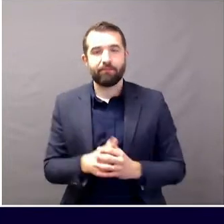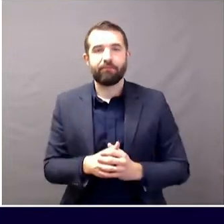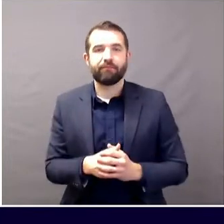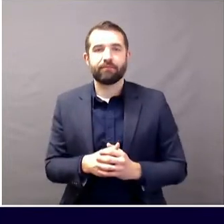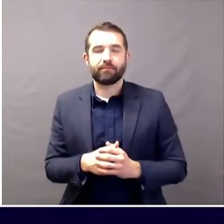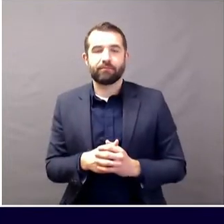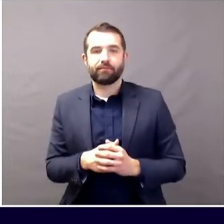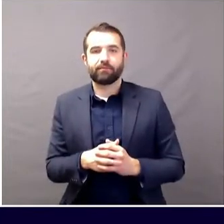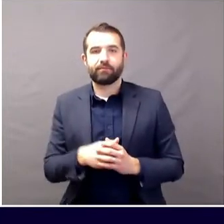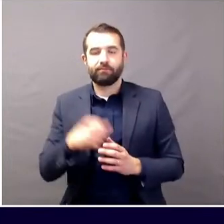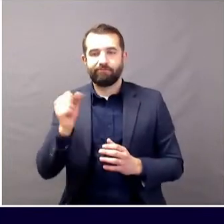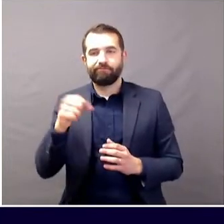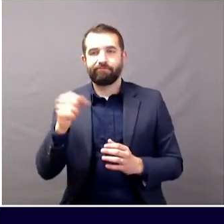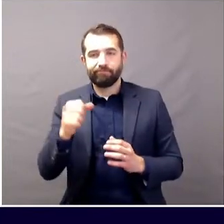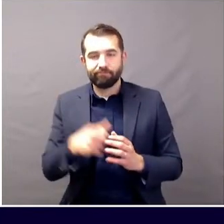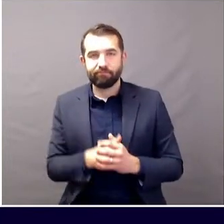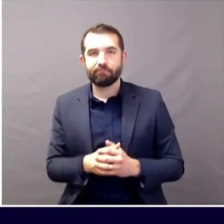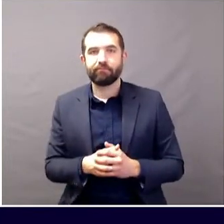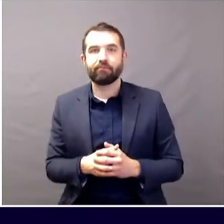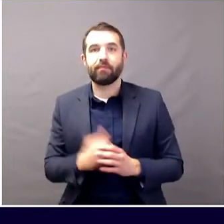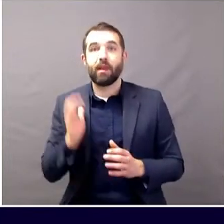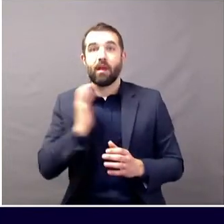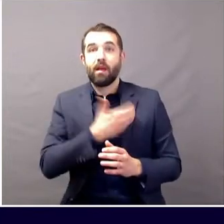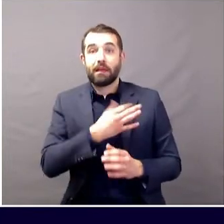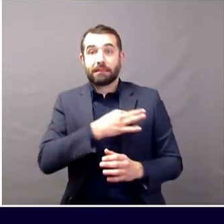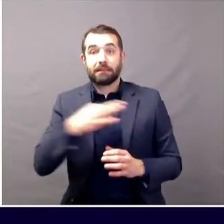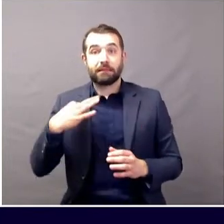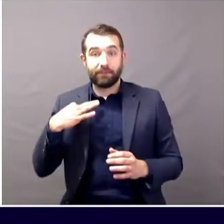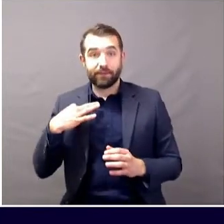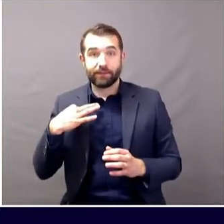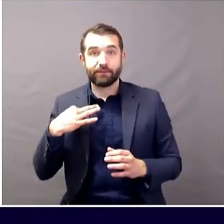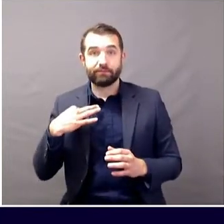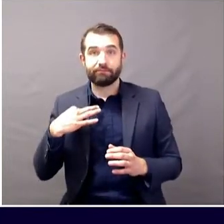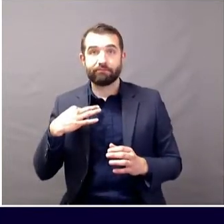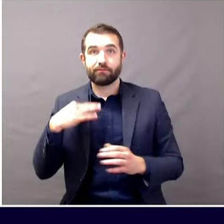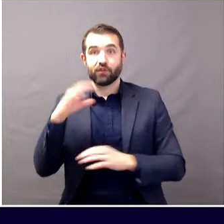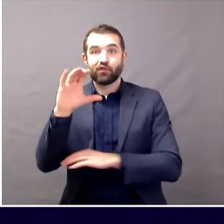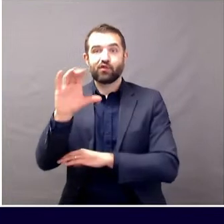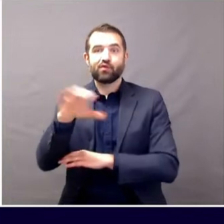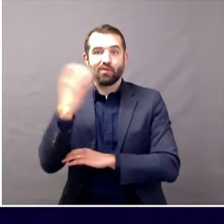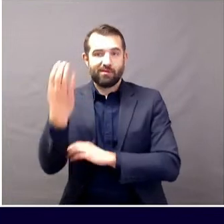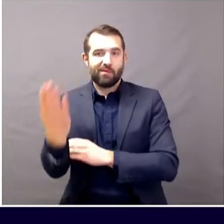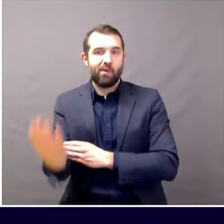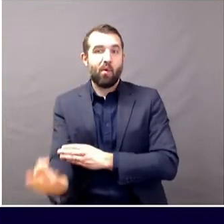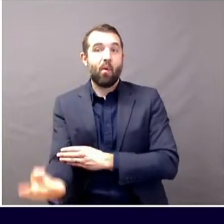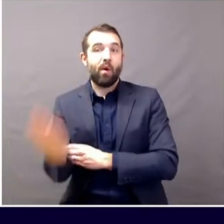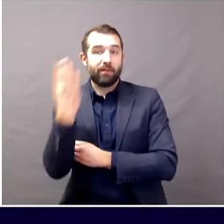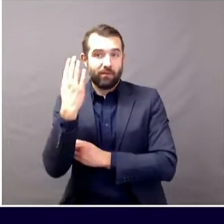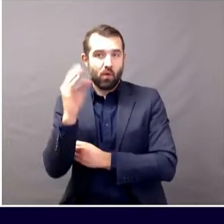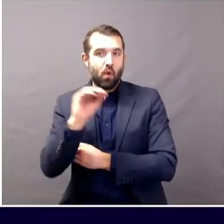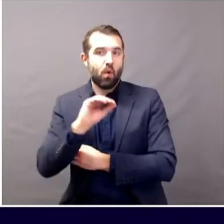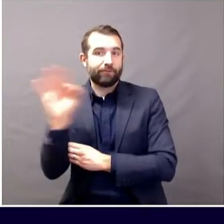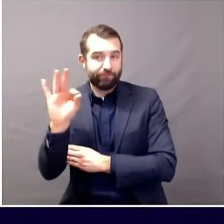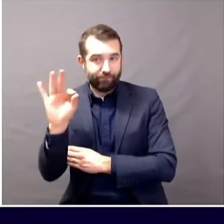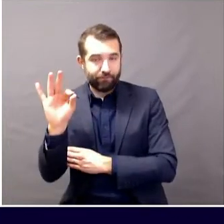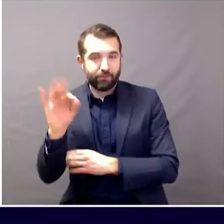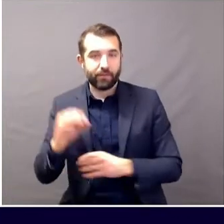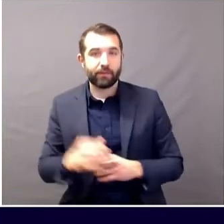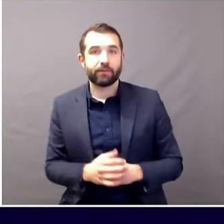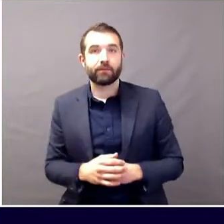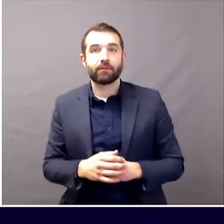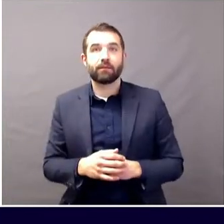Bob, we ran, our staff had the morning of Christmas off. I can only speak to the Maine